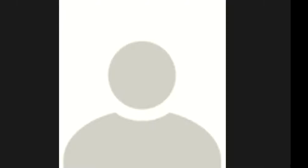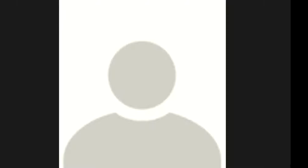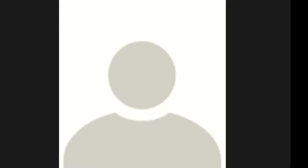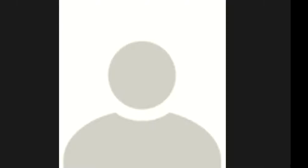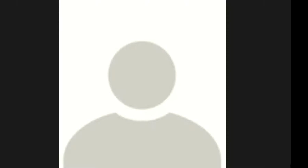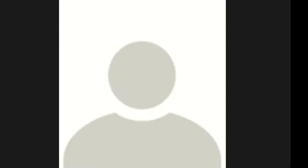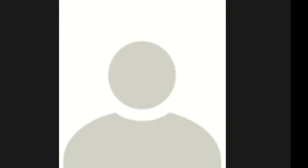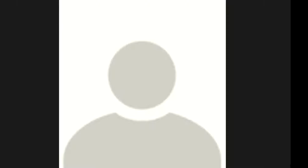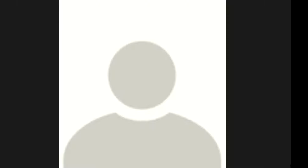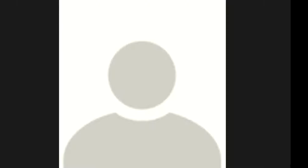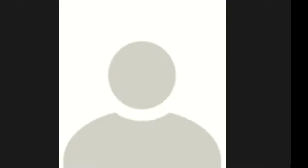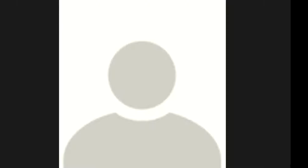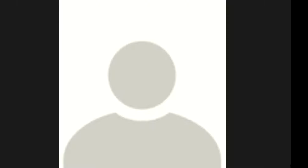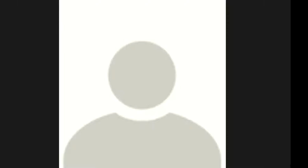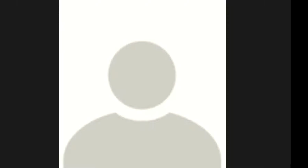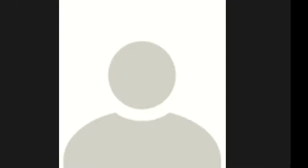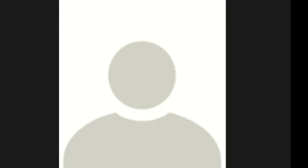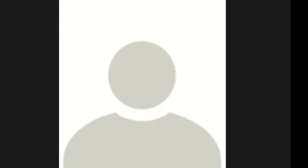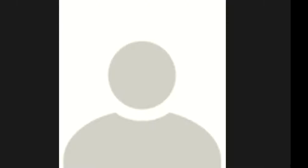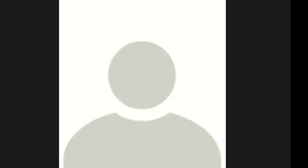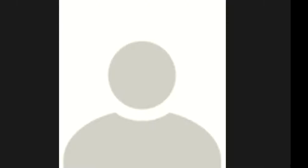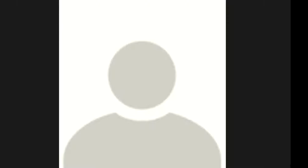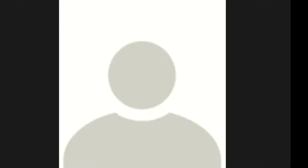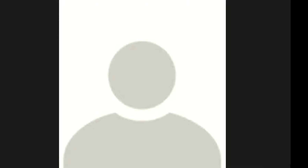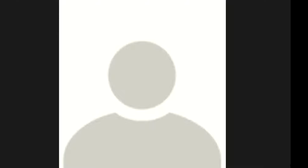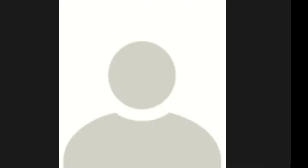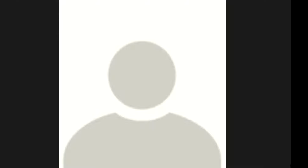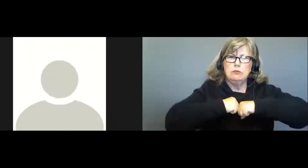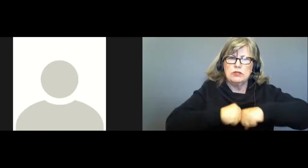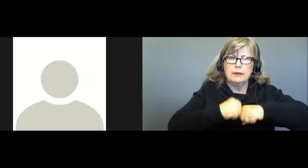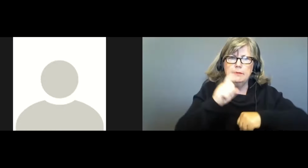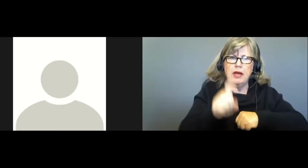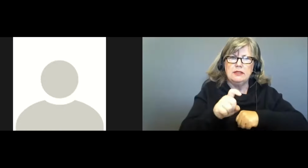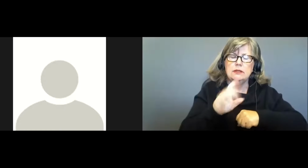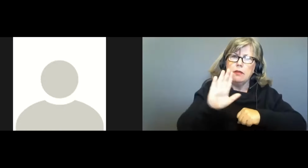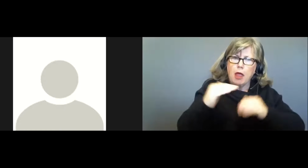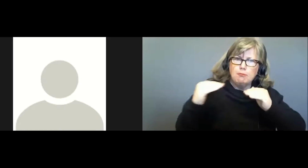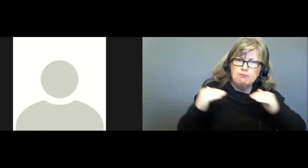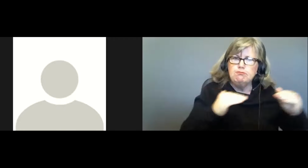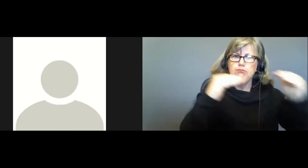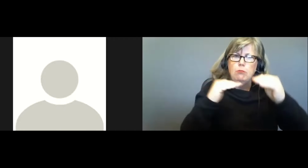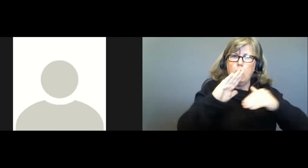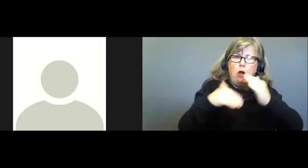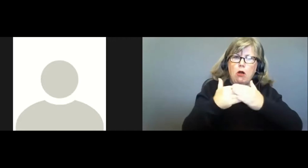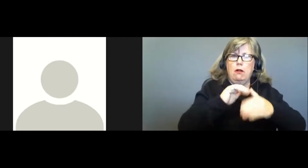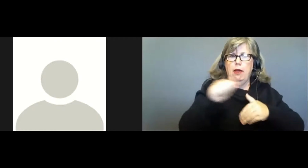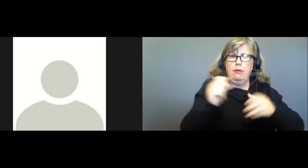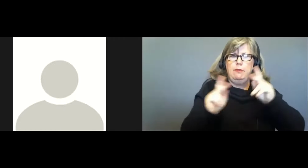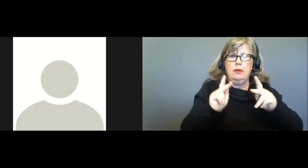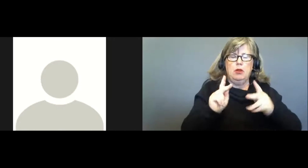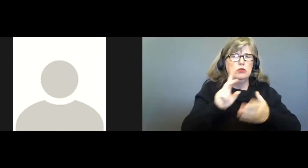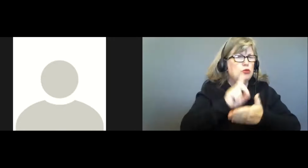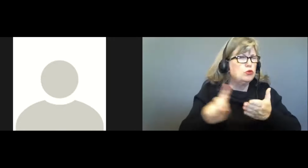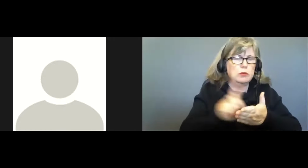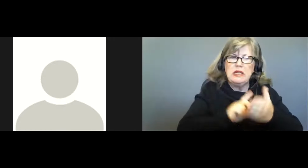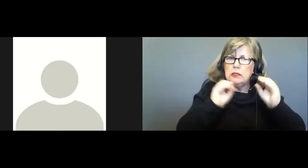rights of older people should be protected and that they're on equal basis with everyone else, without discrimination,